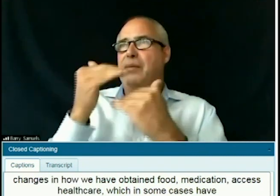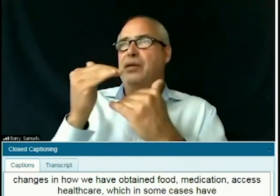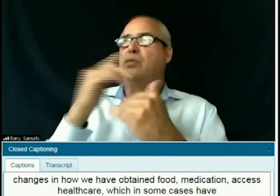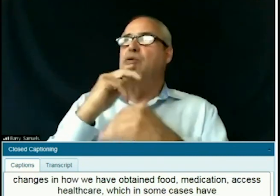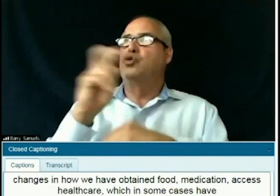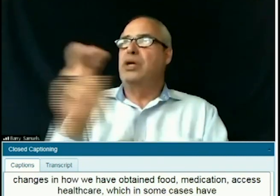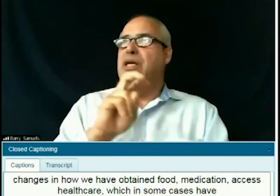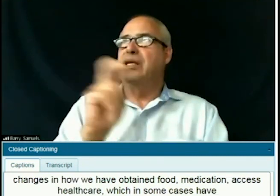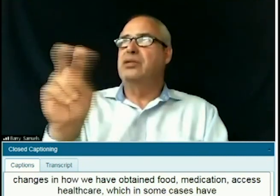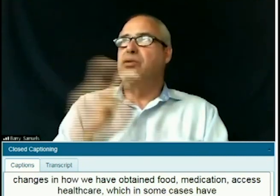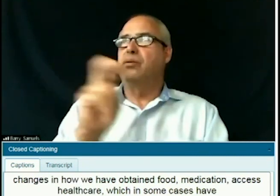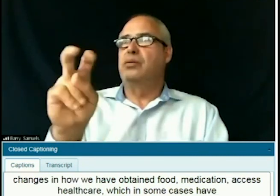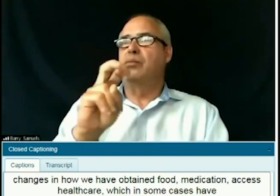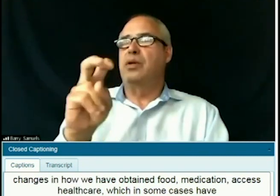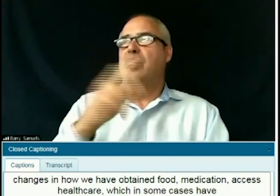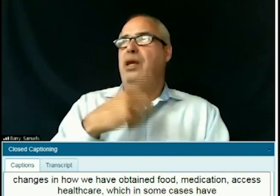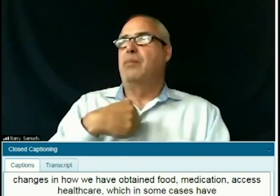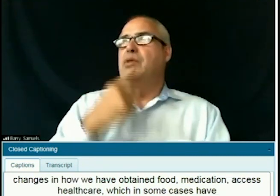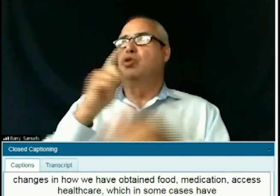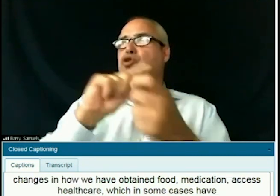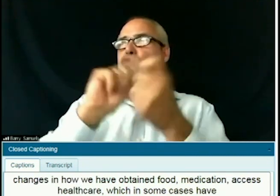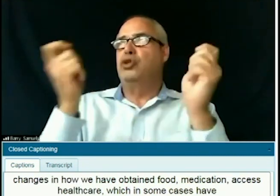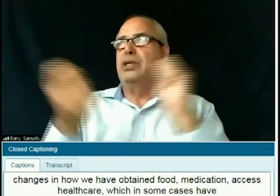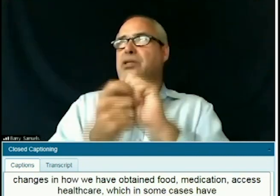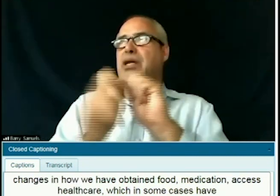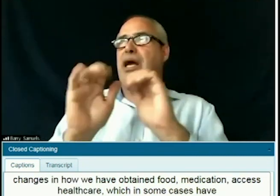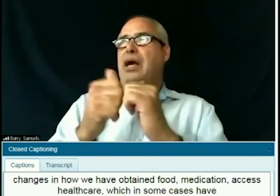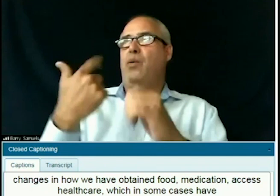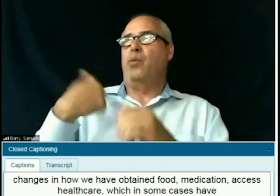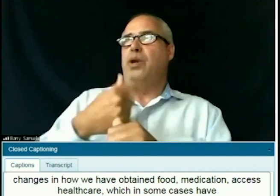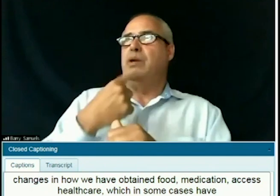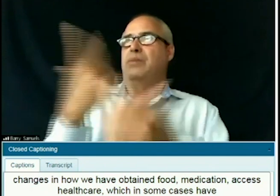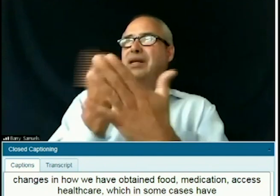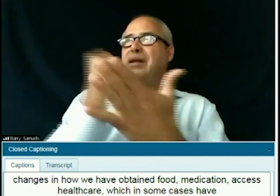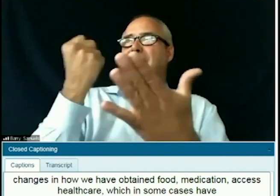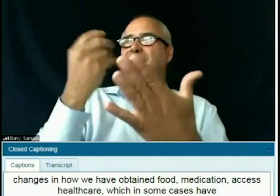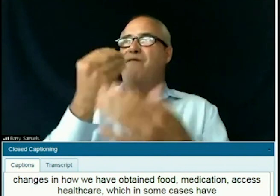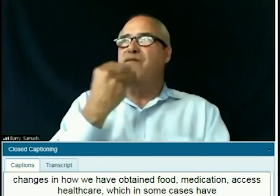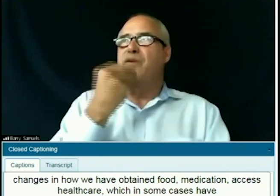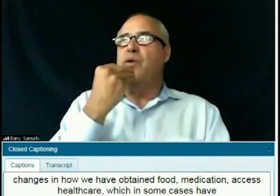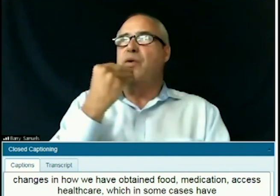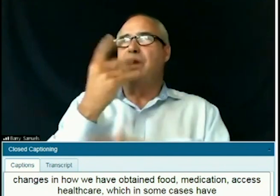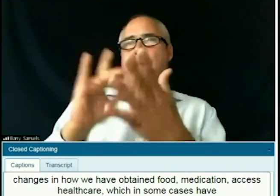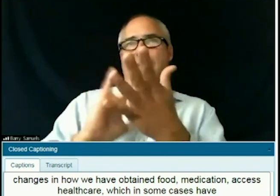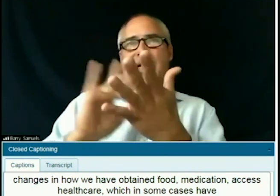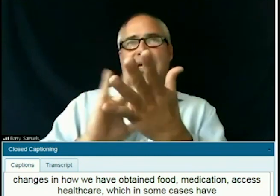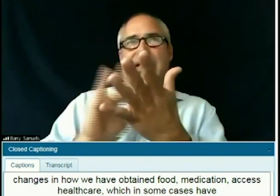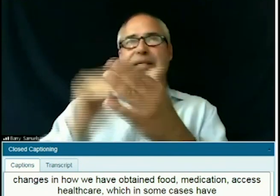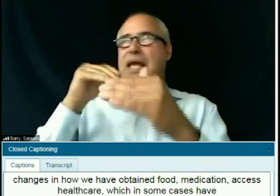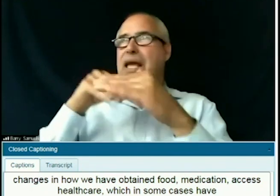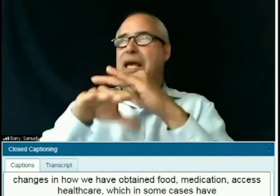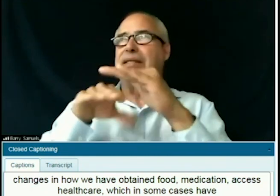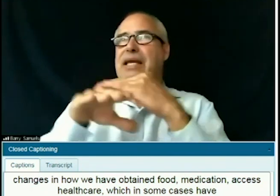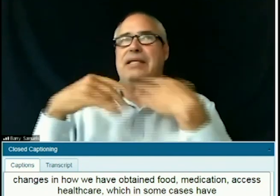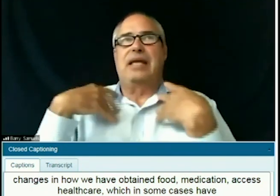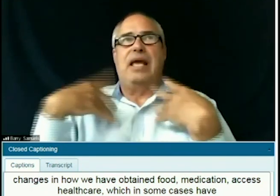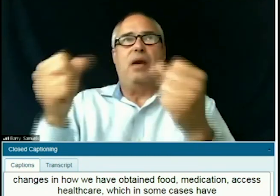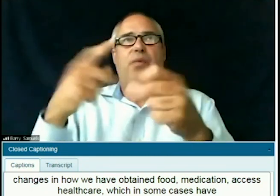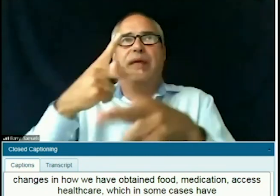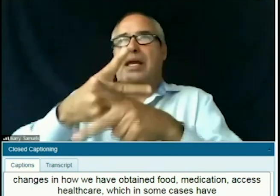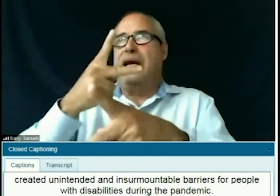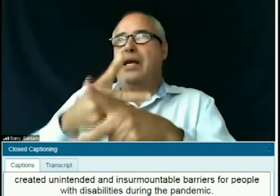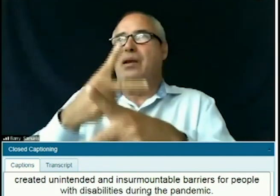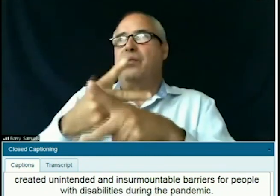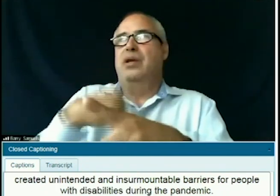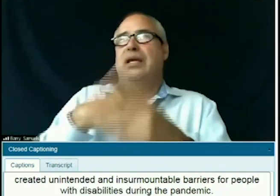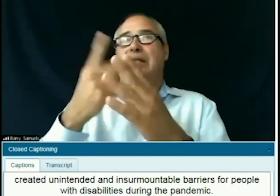which I just described, and changes in how we have obtained food, medication, access healthcare, which in some cases